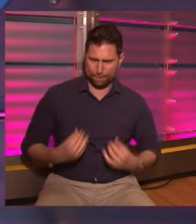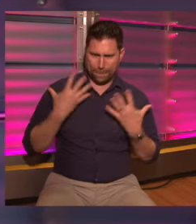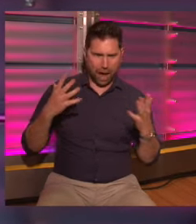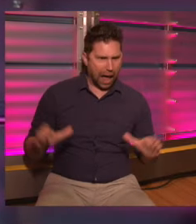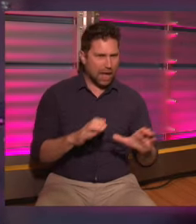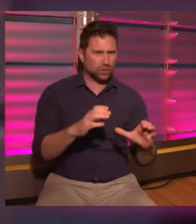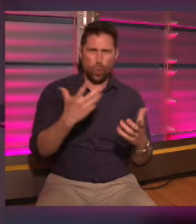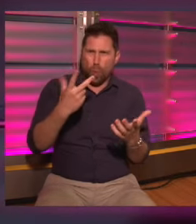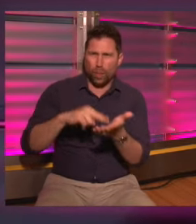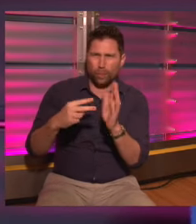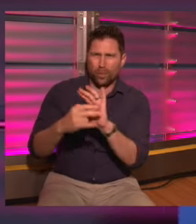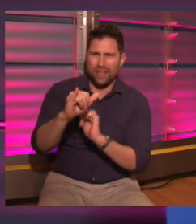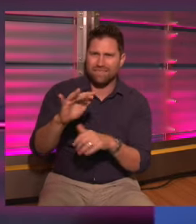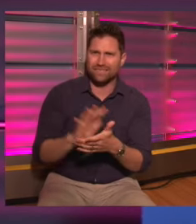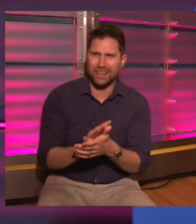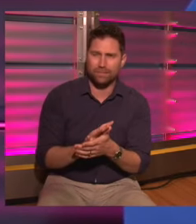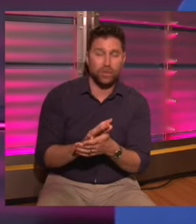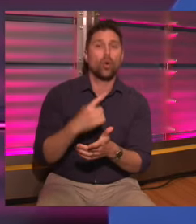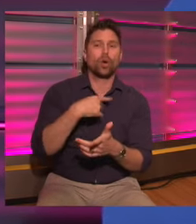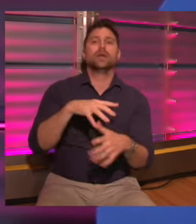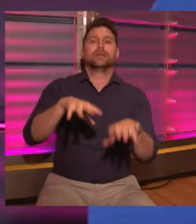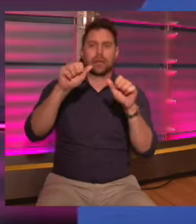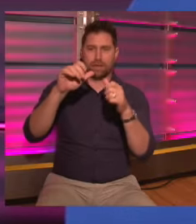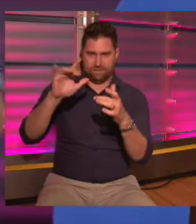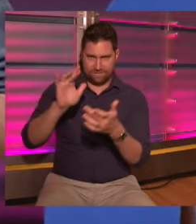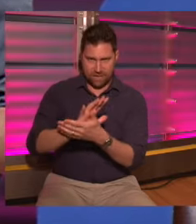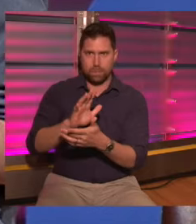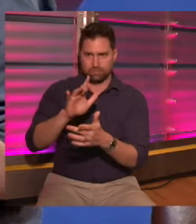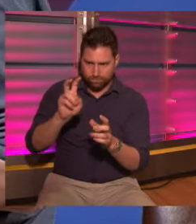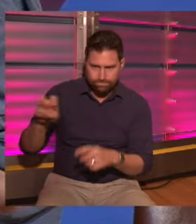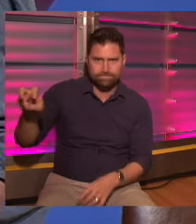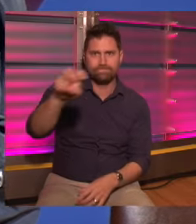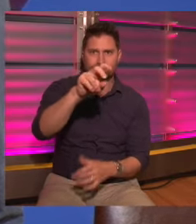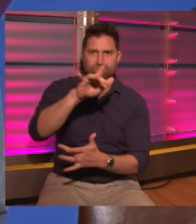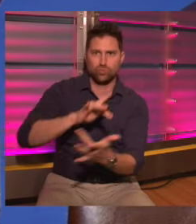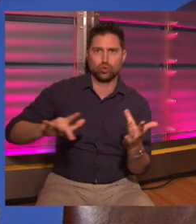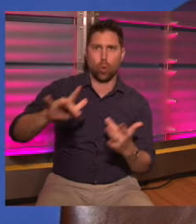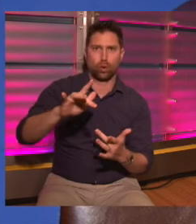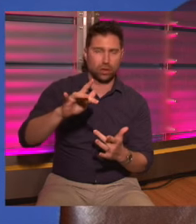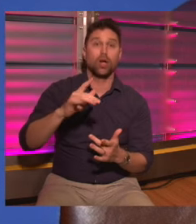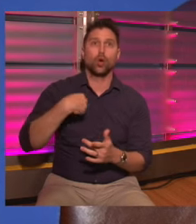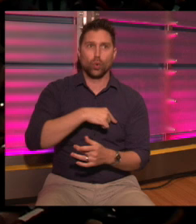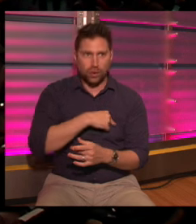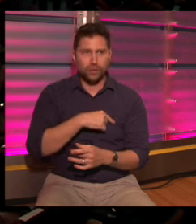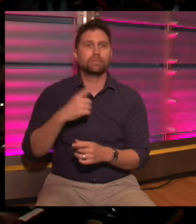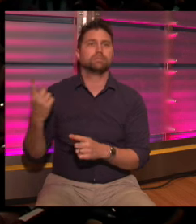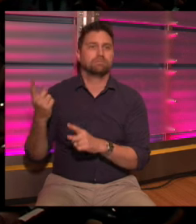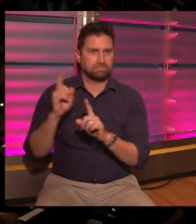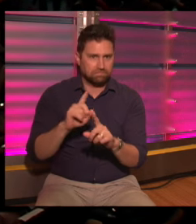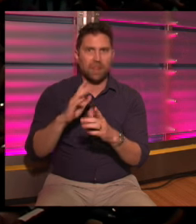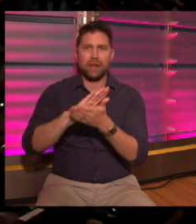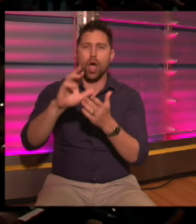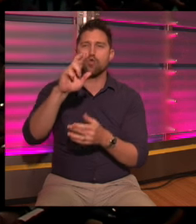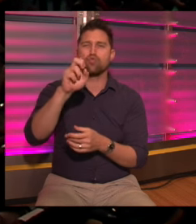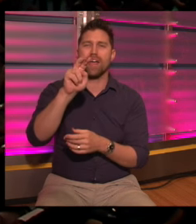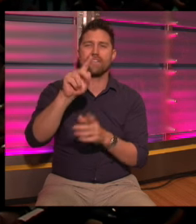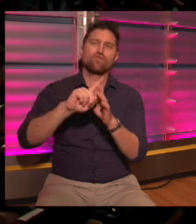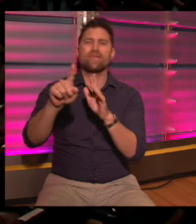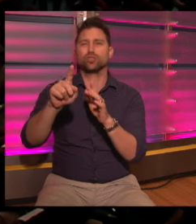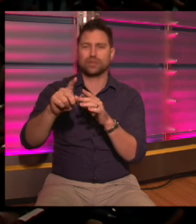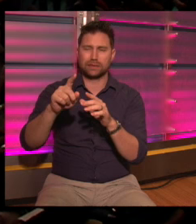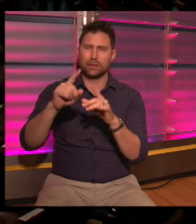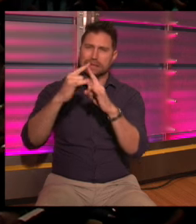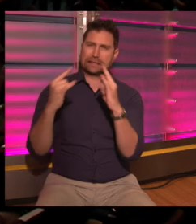of this film? So we've taken the film on tour, actually brought around a nice refugee tent with us to a lot of